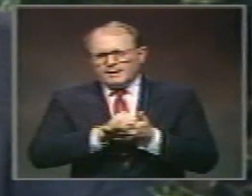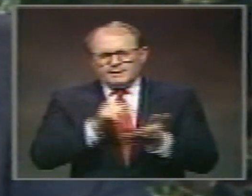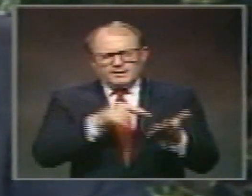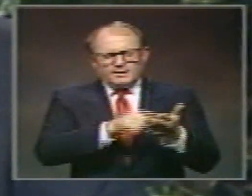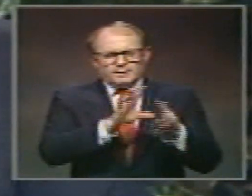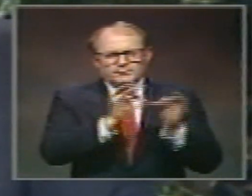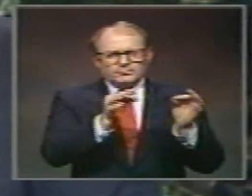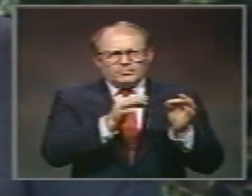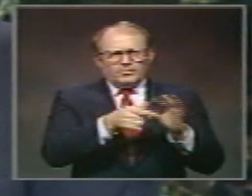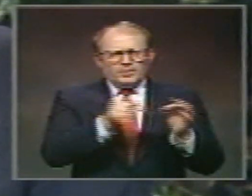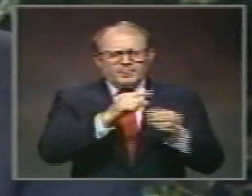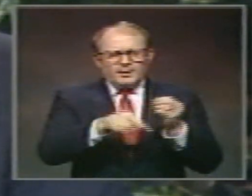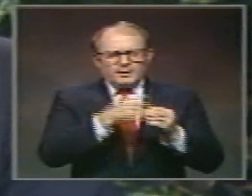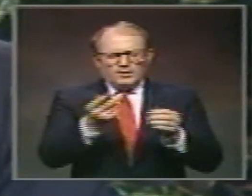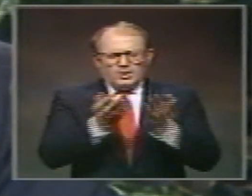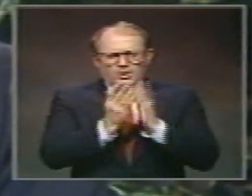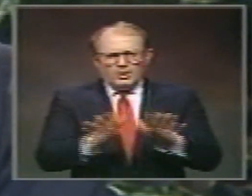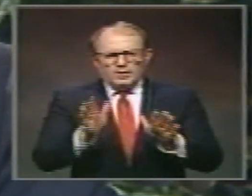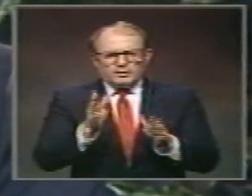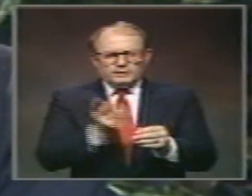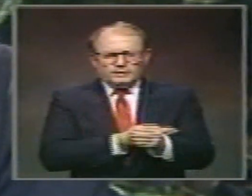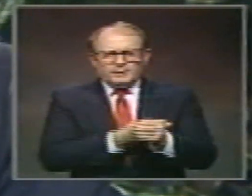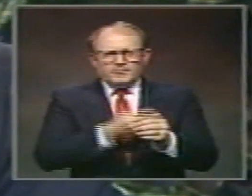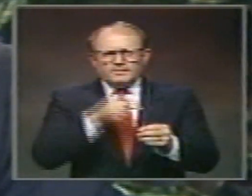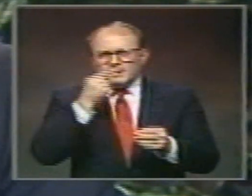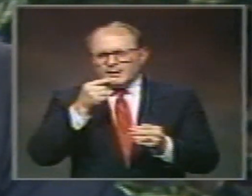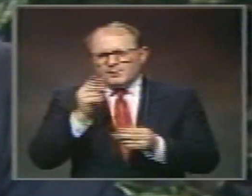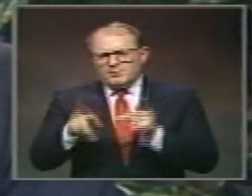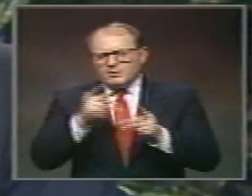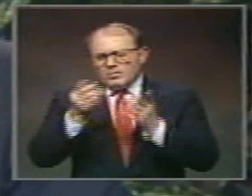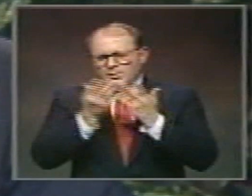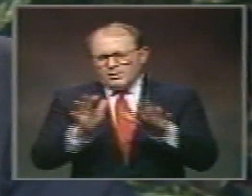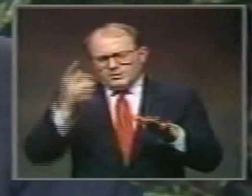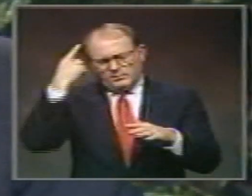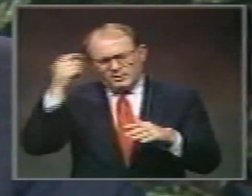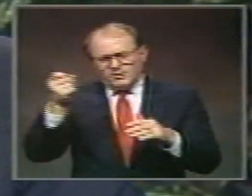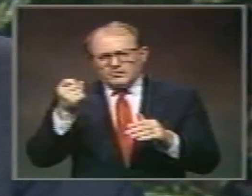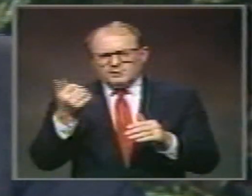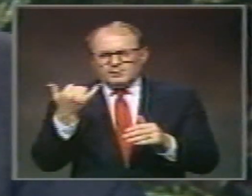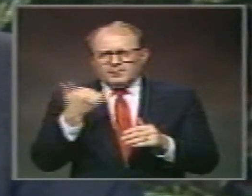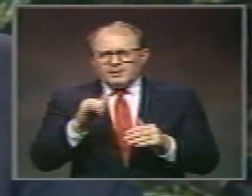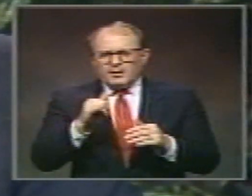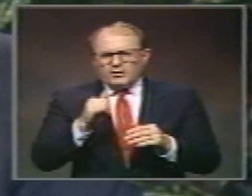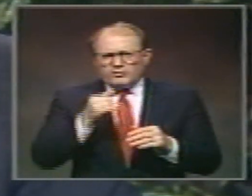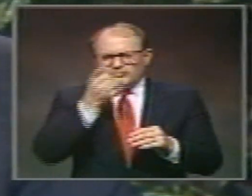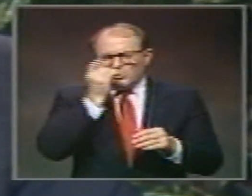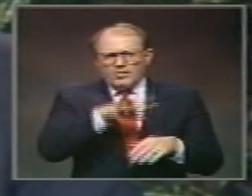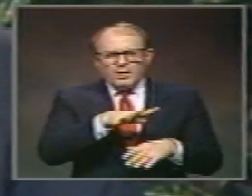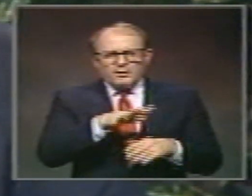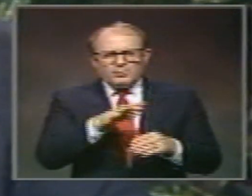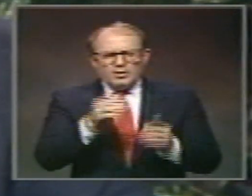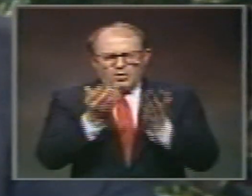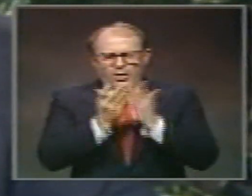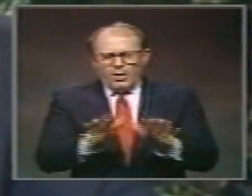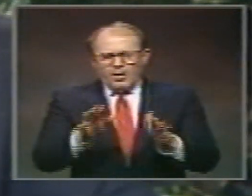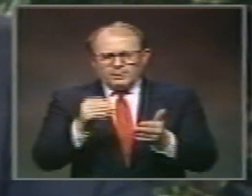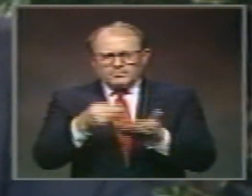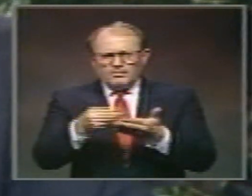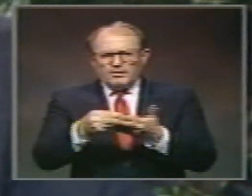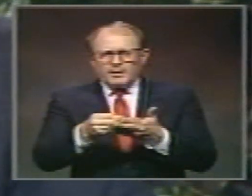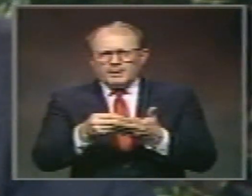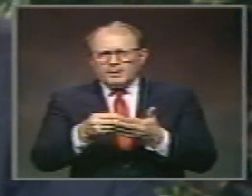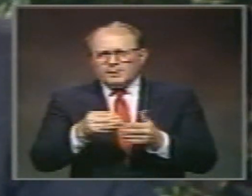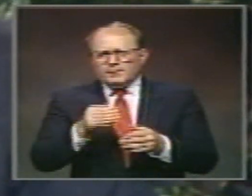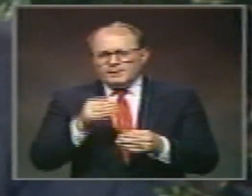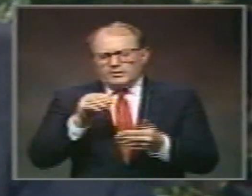lost sheep says that people are sometimes lost due to their own ignorance and carelessness. The lost coin teaches that some are lost